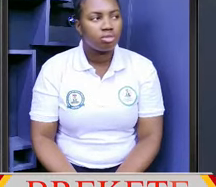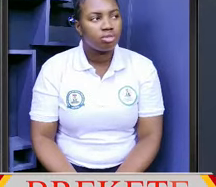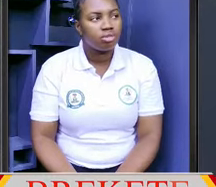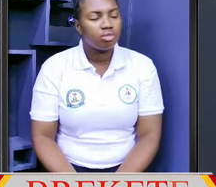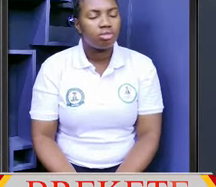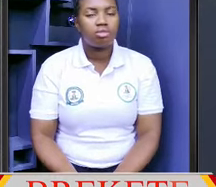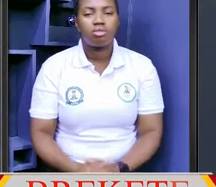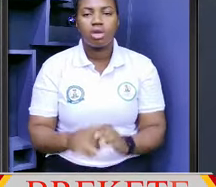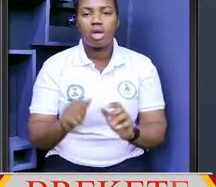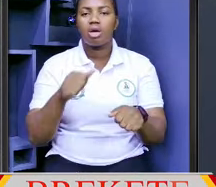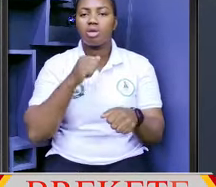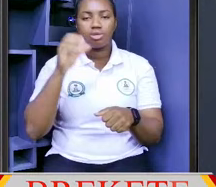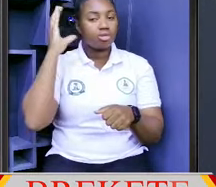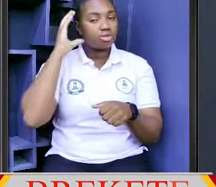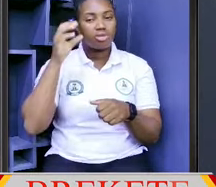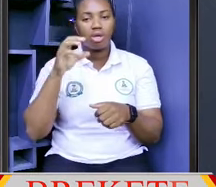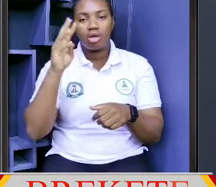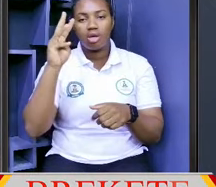Augusta,